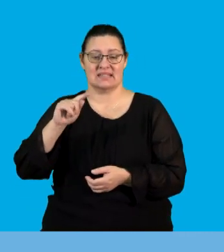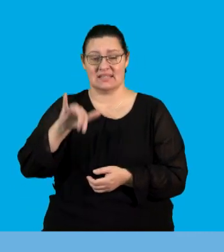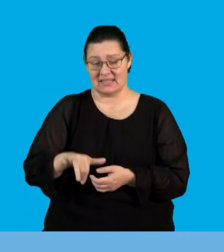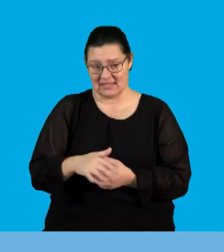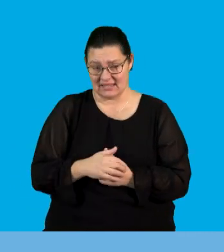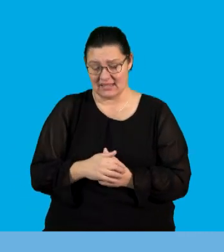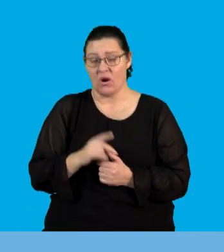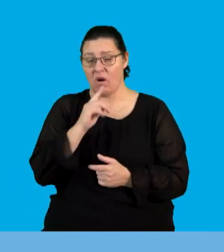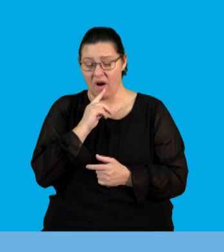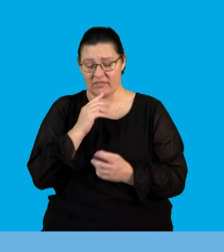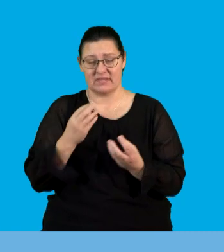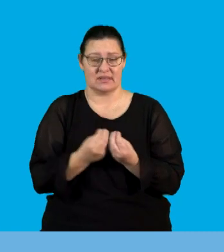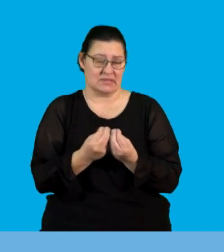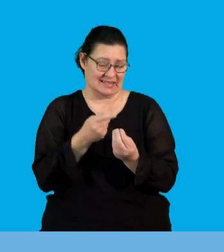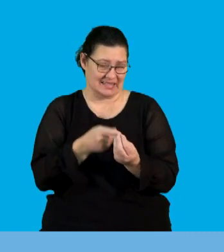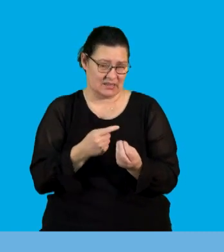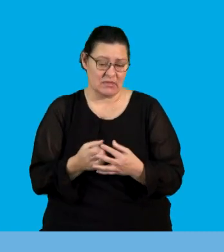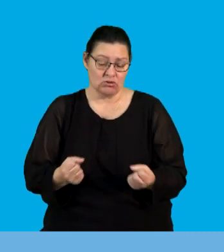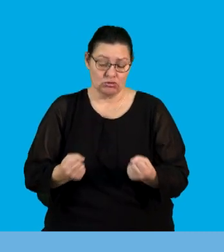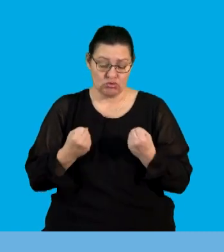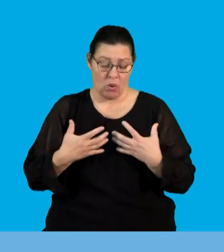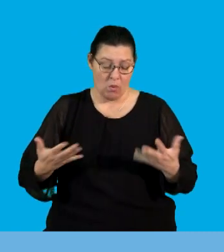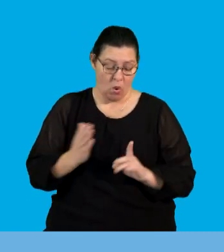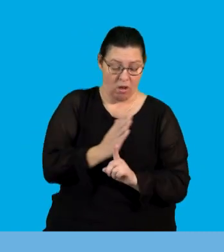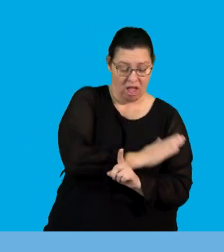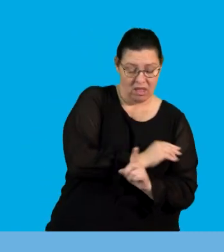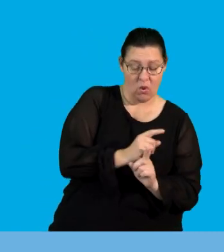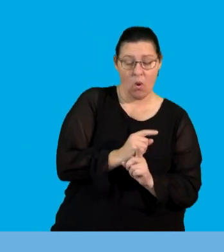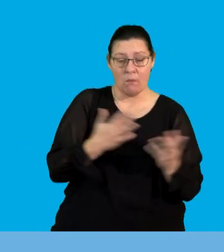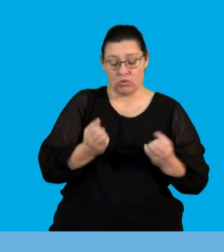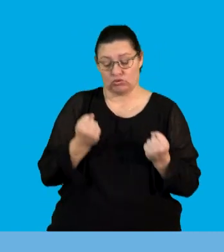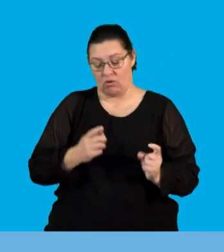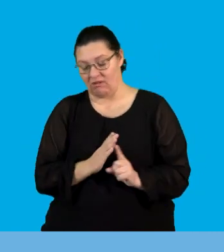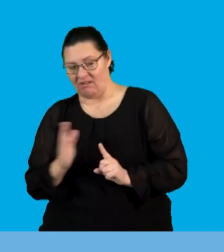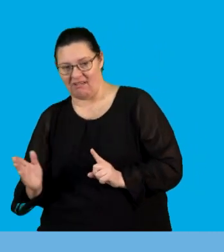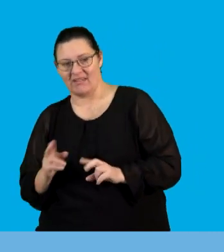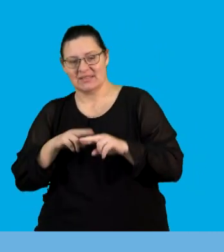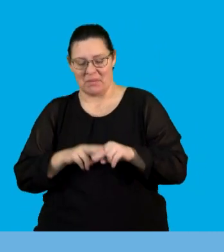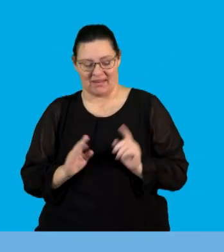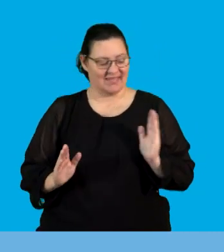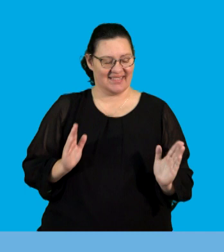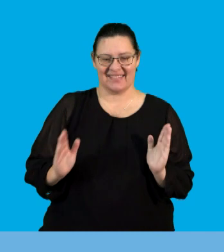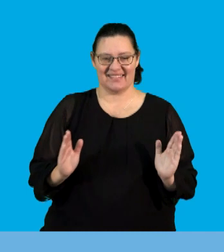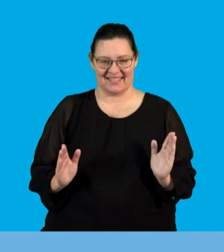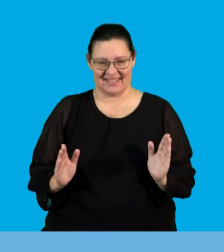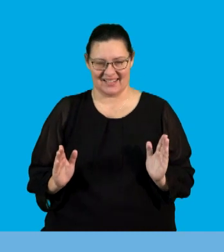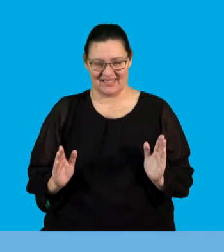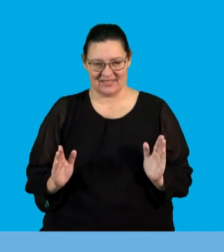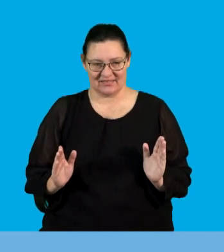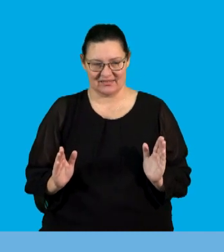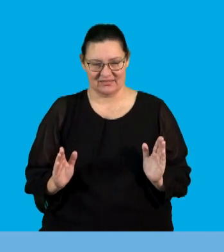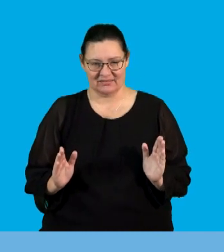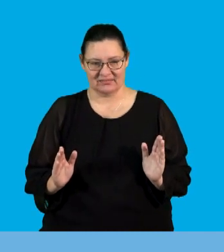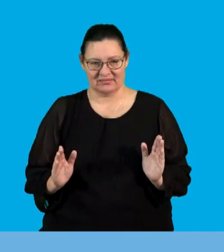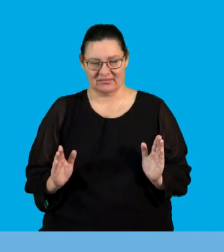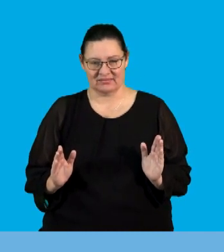of a substance. The strength of that particular substance will be determined through the pH scale. That should the pH of a substance